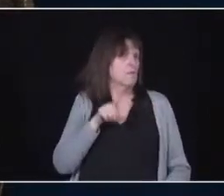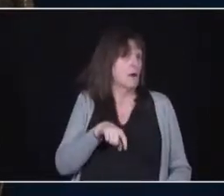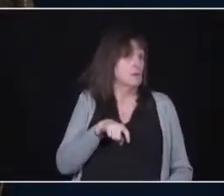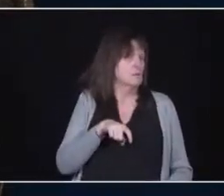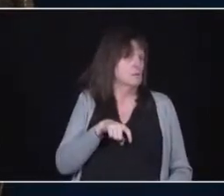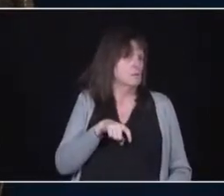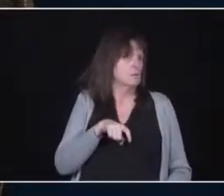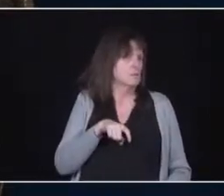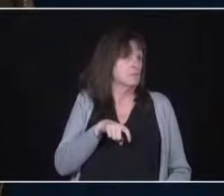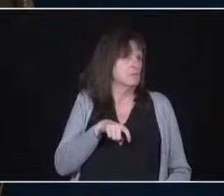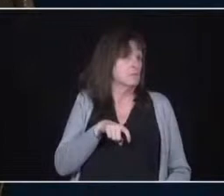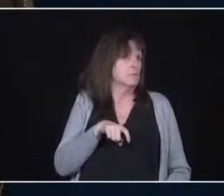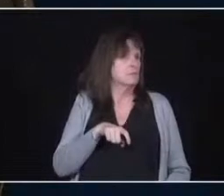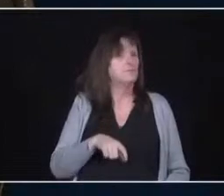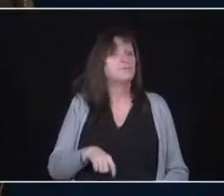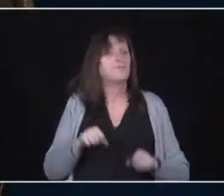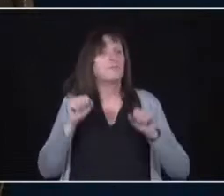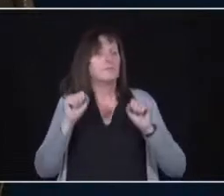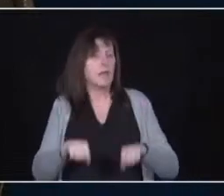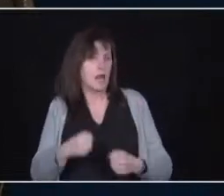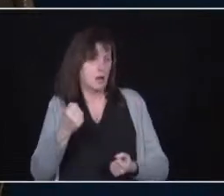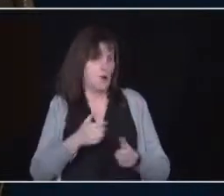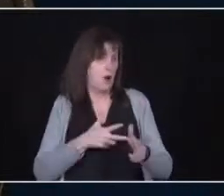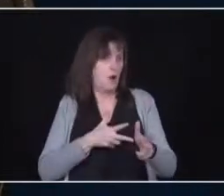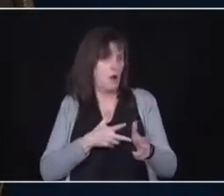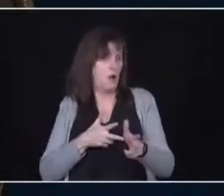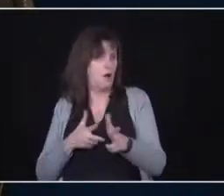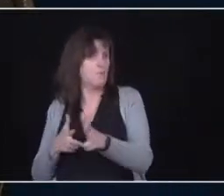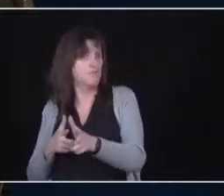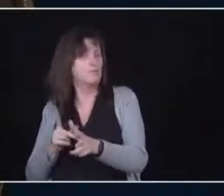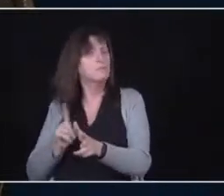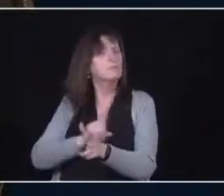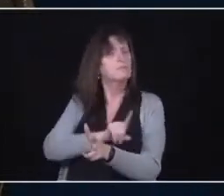stop a vehicle to inquire about an individual's